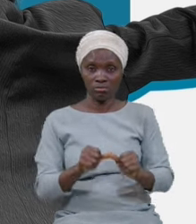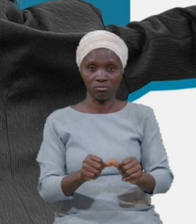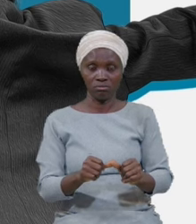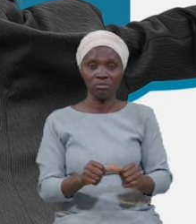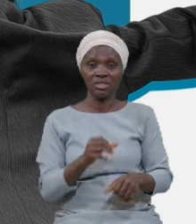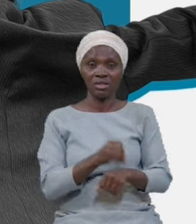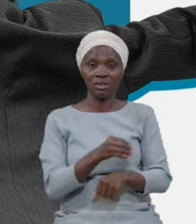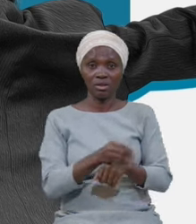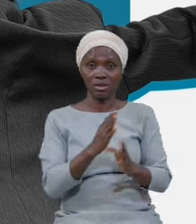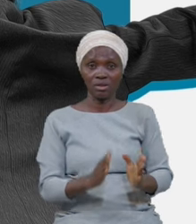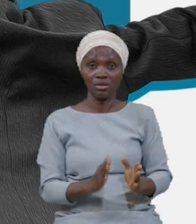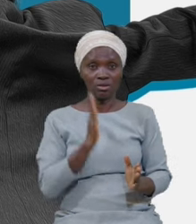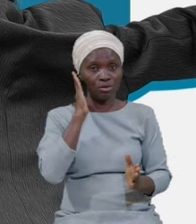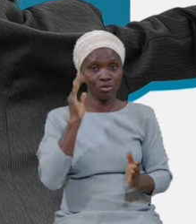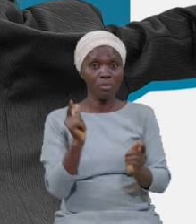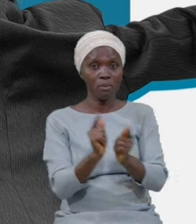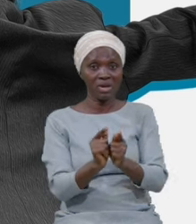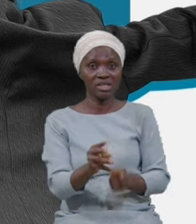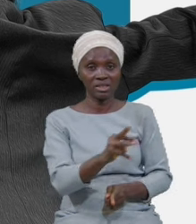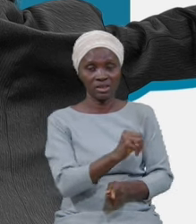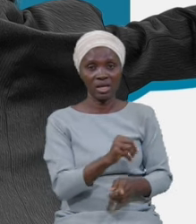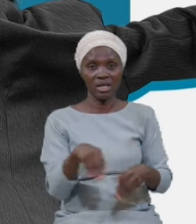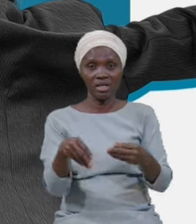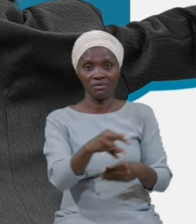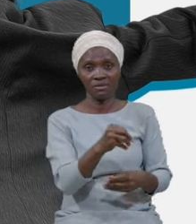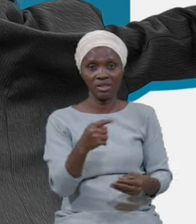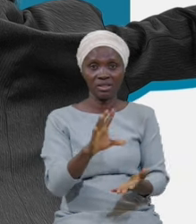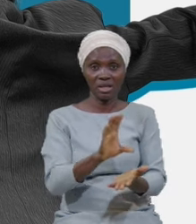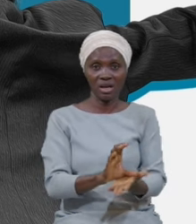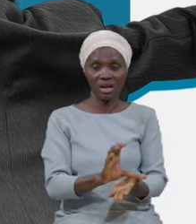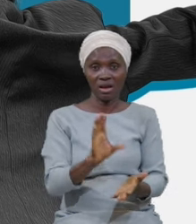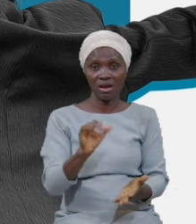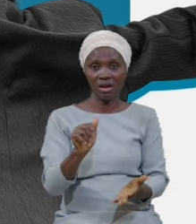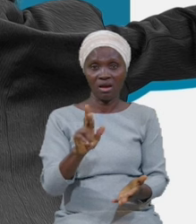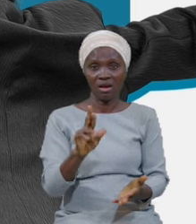and give them the card. Fill their name properly.